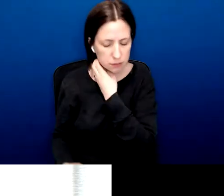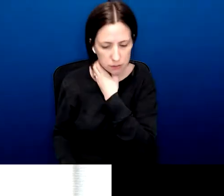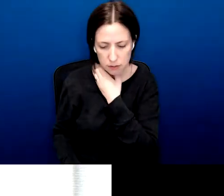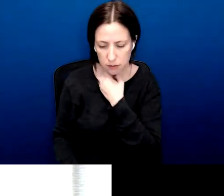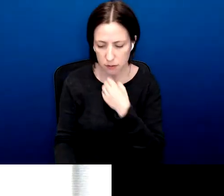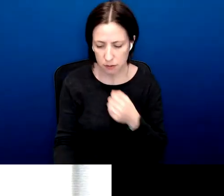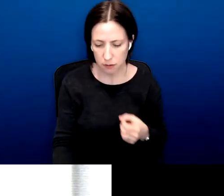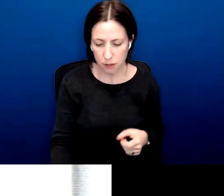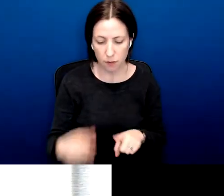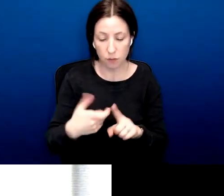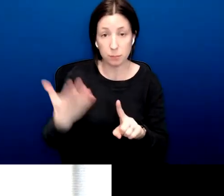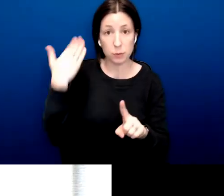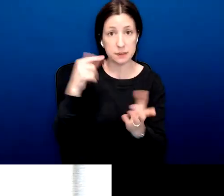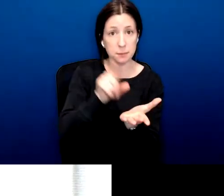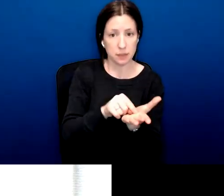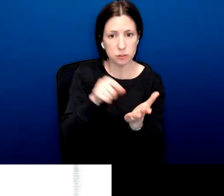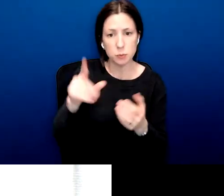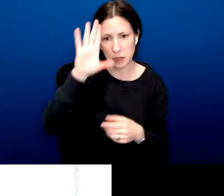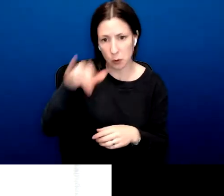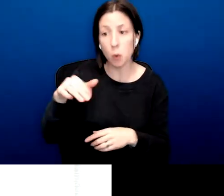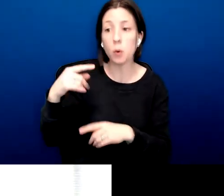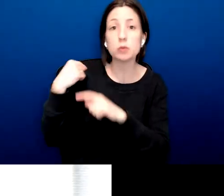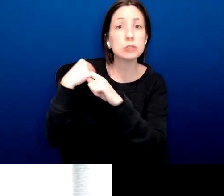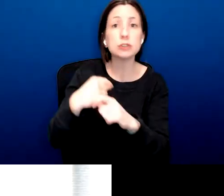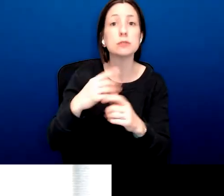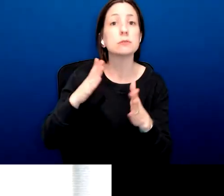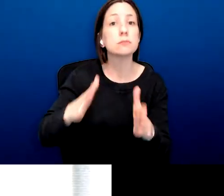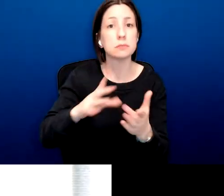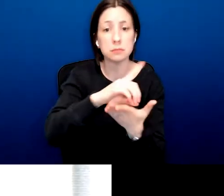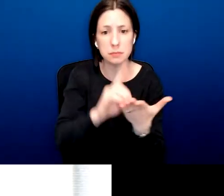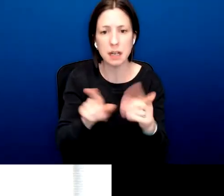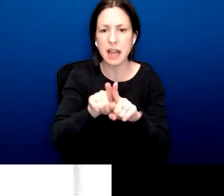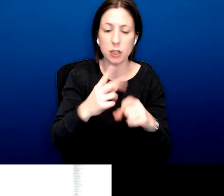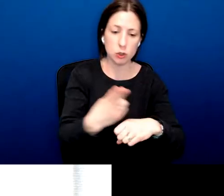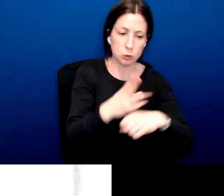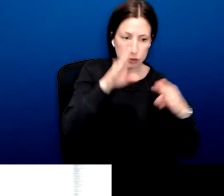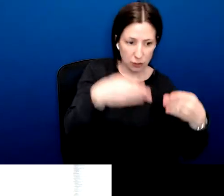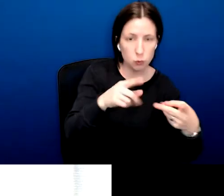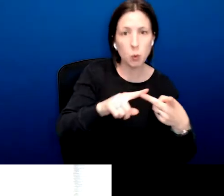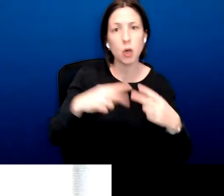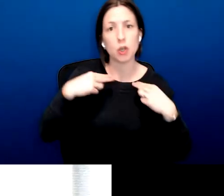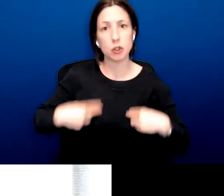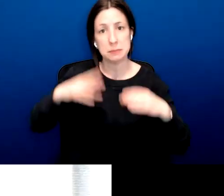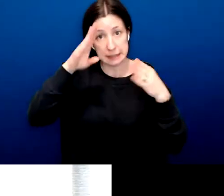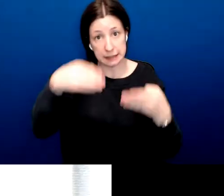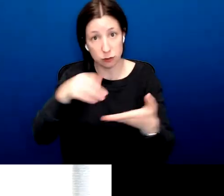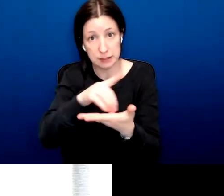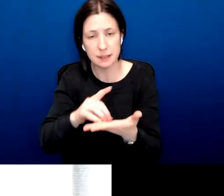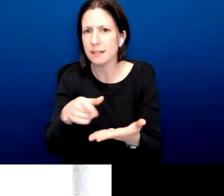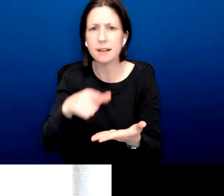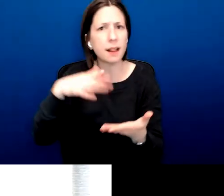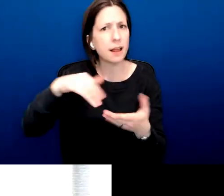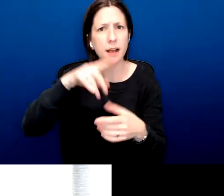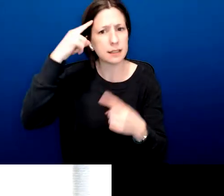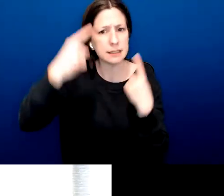from a previous publication, traditional methods of design, such as user-centered or human-centered design, they've not considered